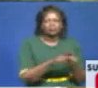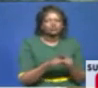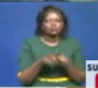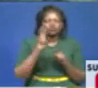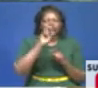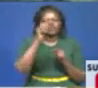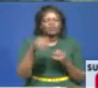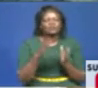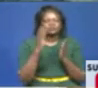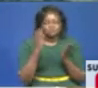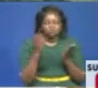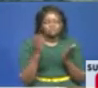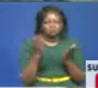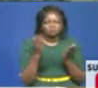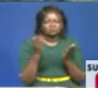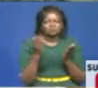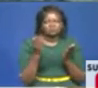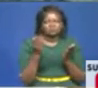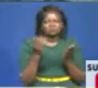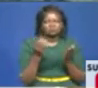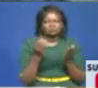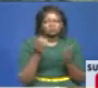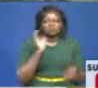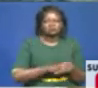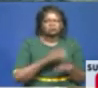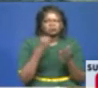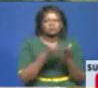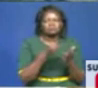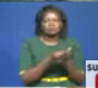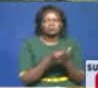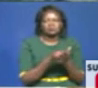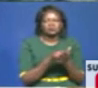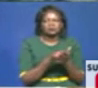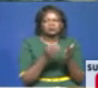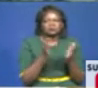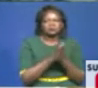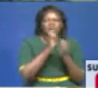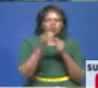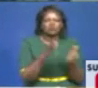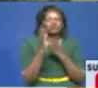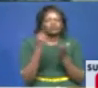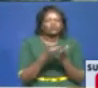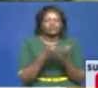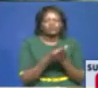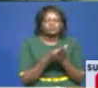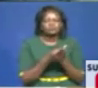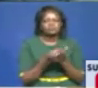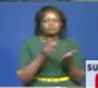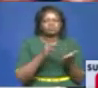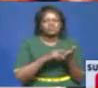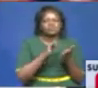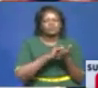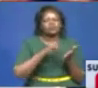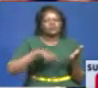other ways of generating income, other streams of revenue. So that is what we said.